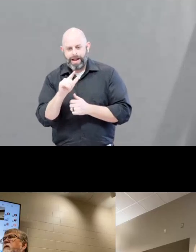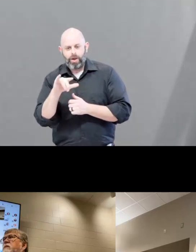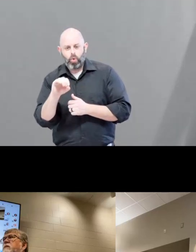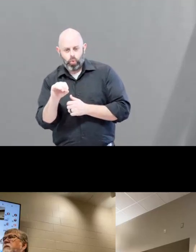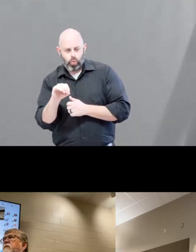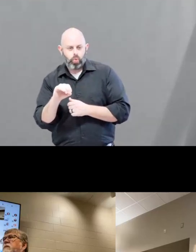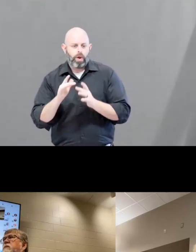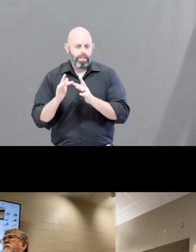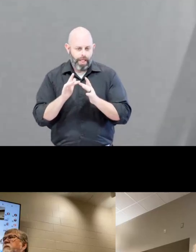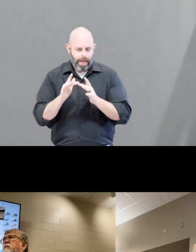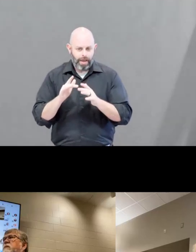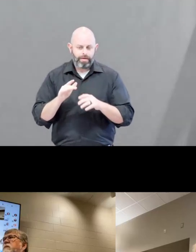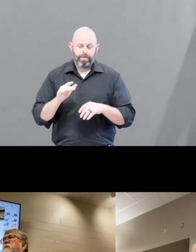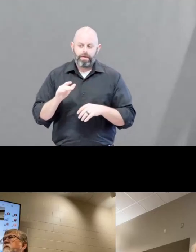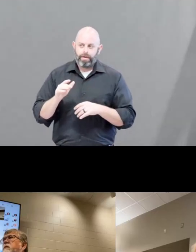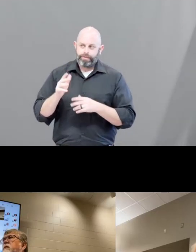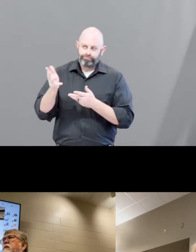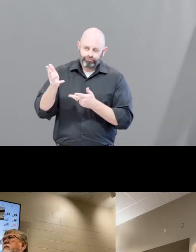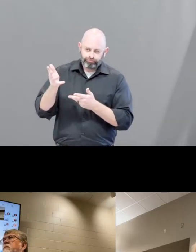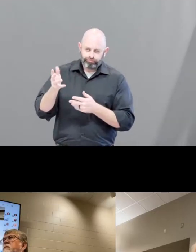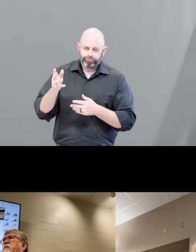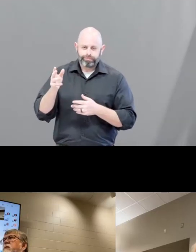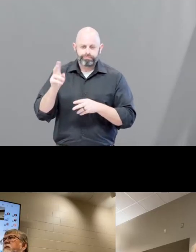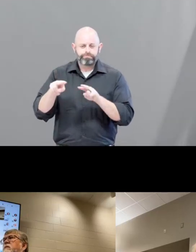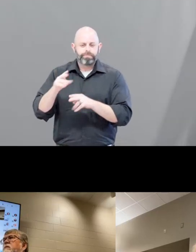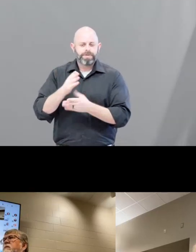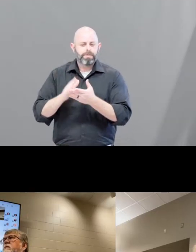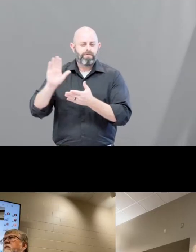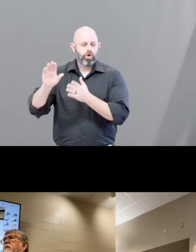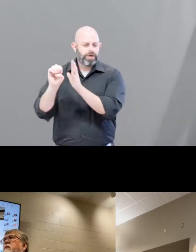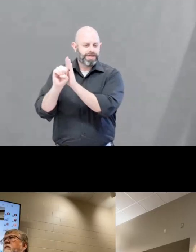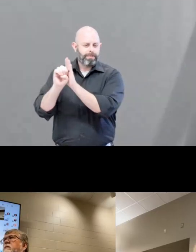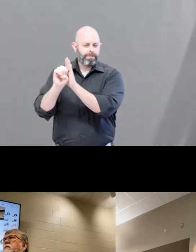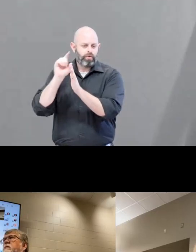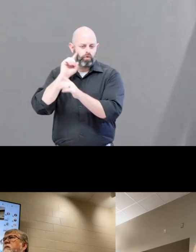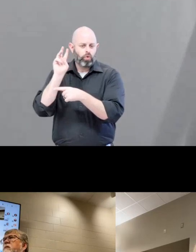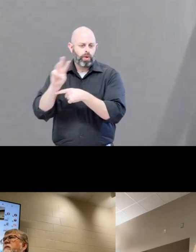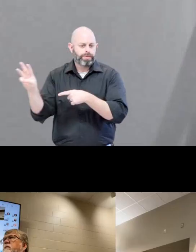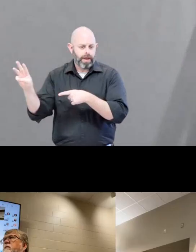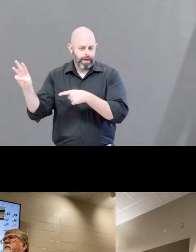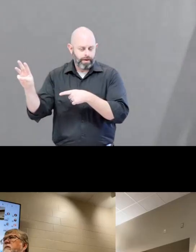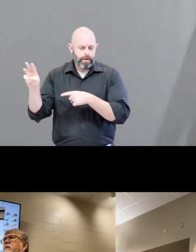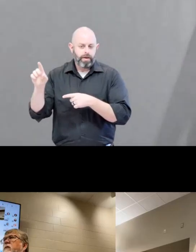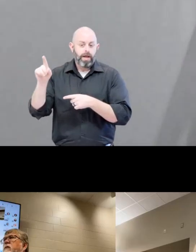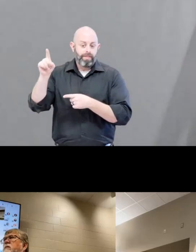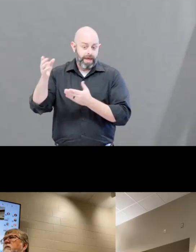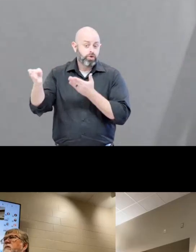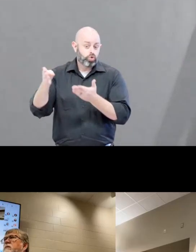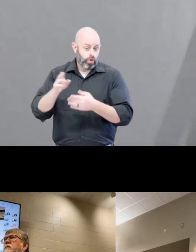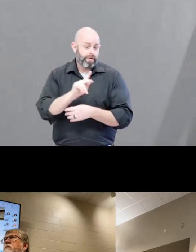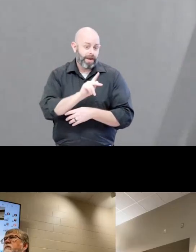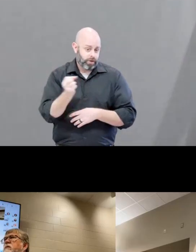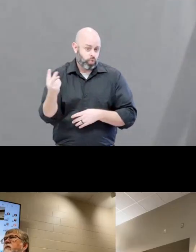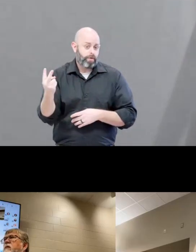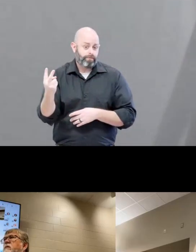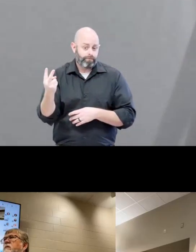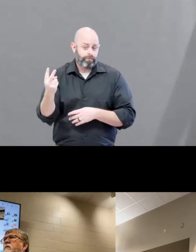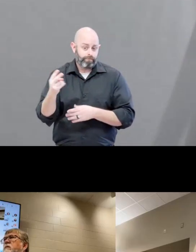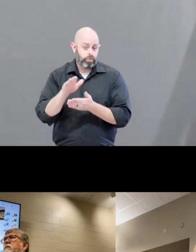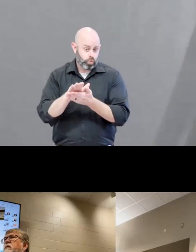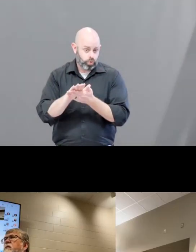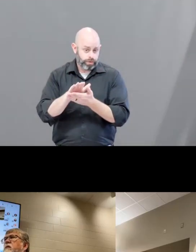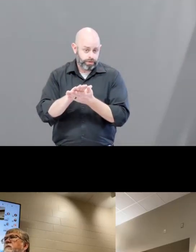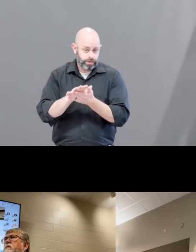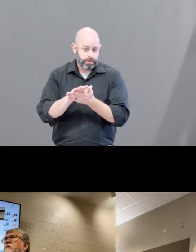online and looked at some of their examples, and they serve K through 12